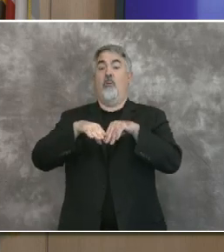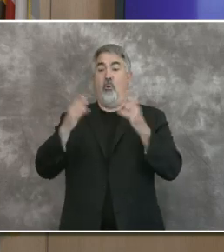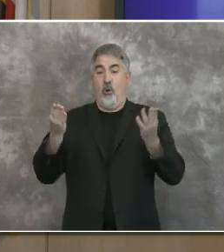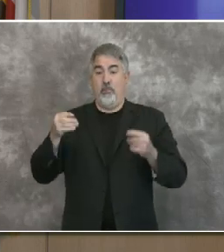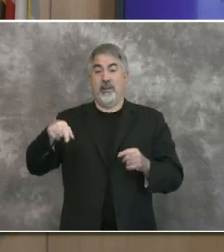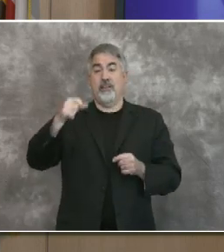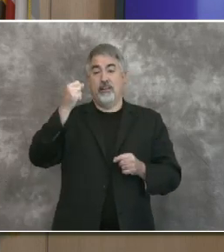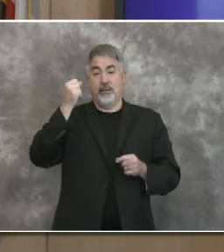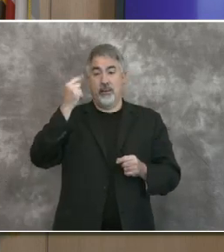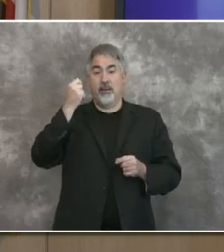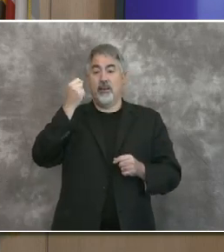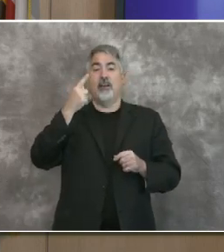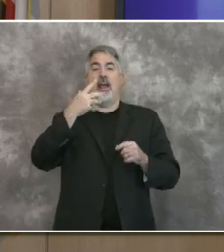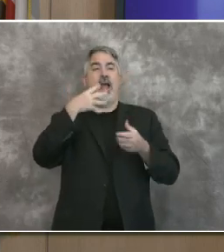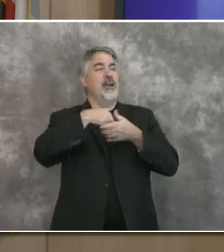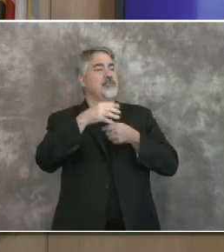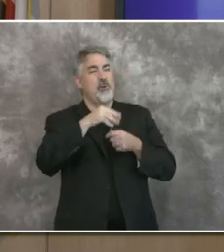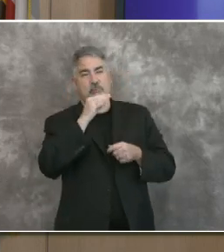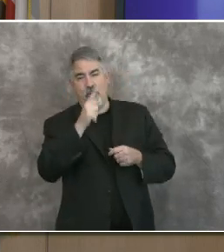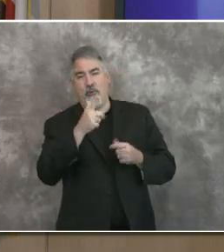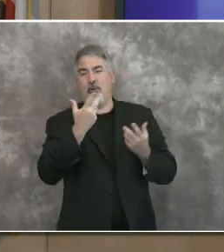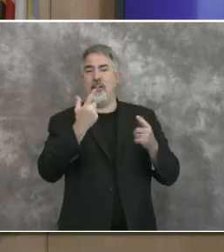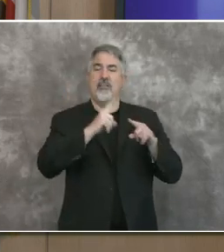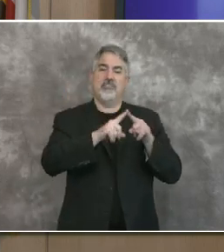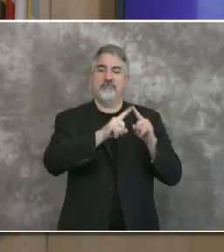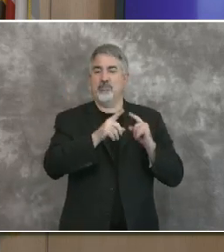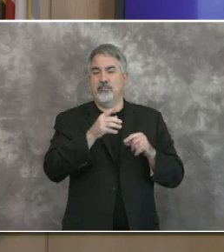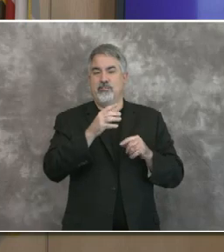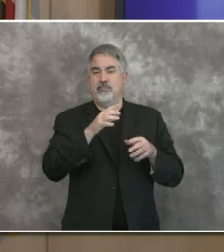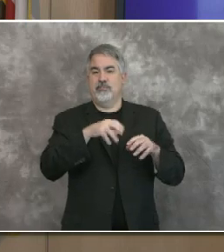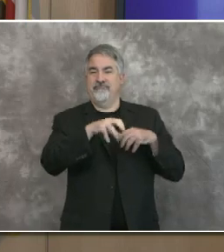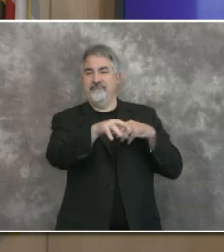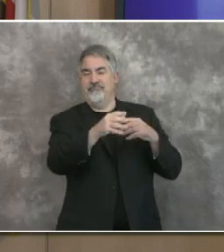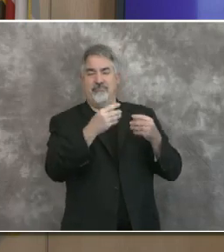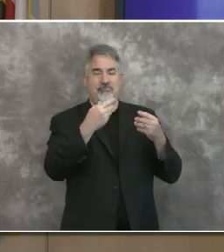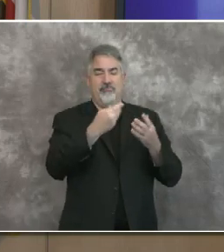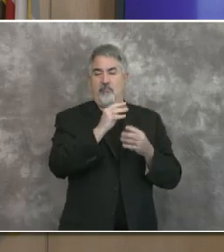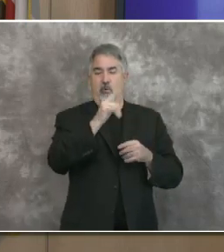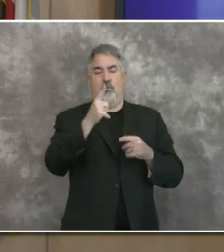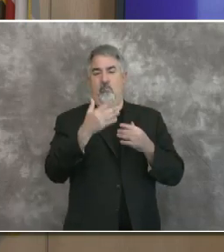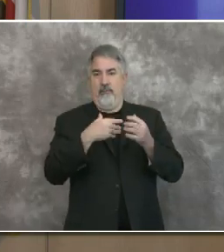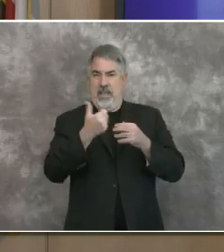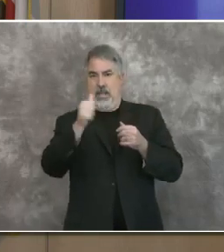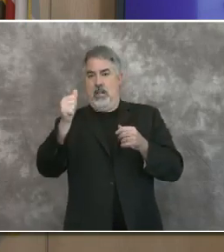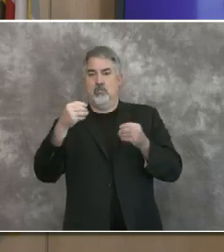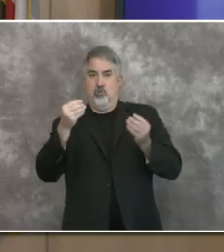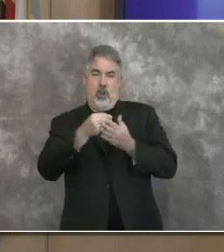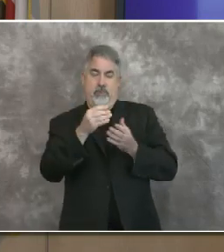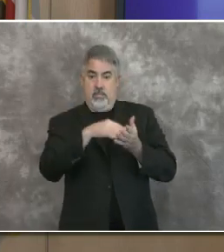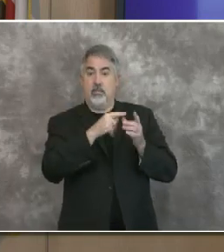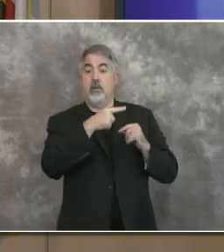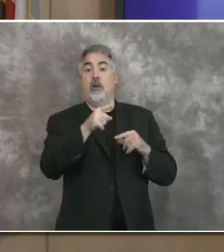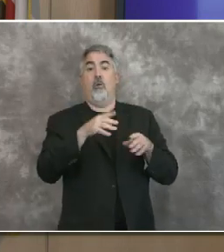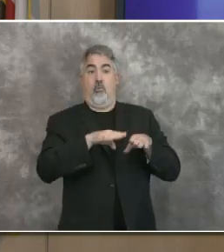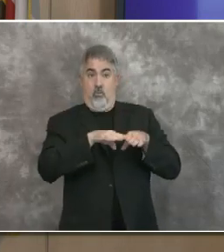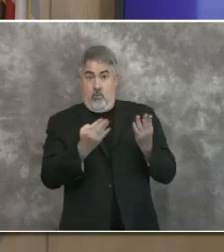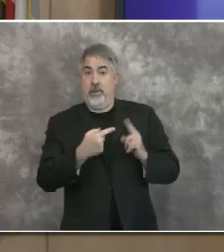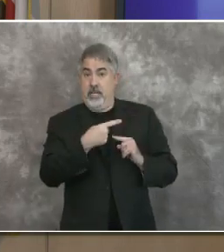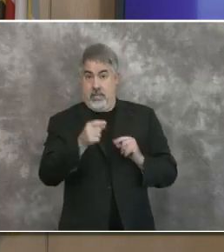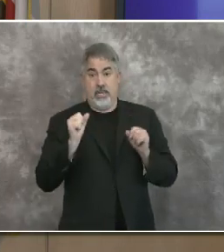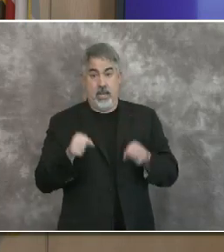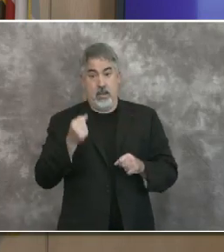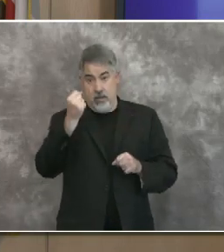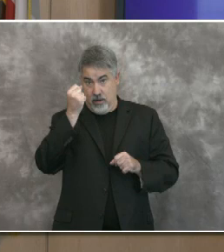malls, outlet malls, strip malls, any configuration of mall can be open, but again, it is only for